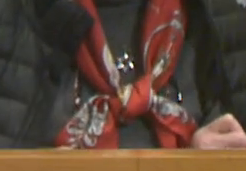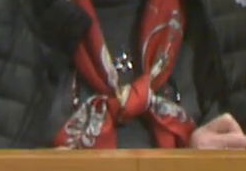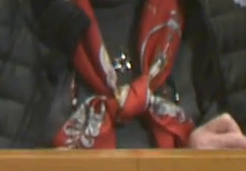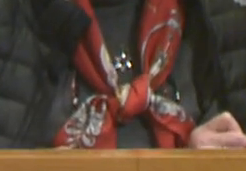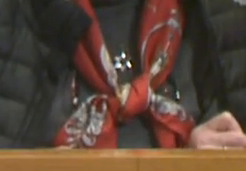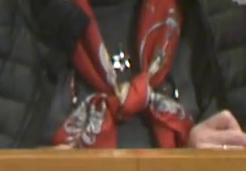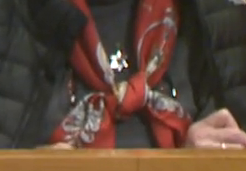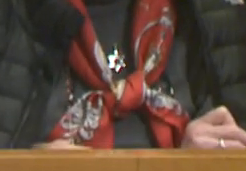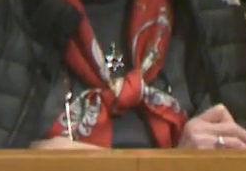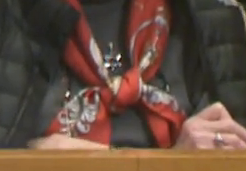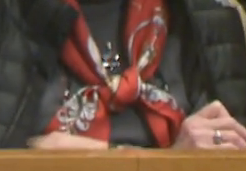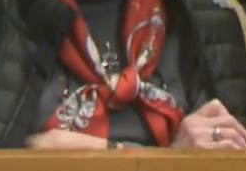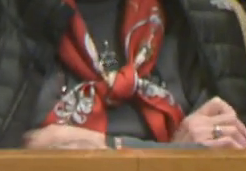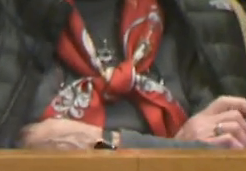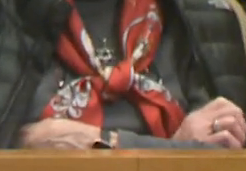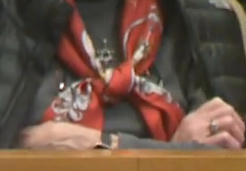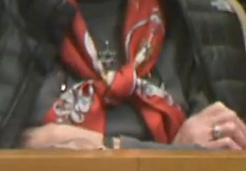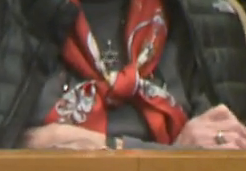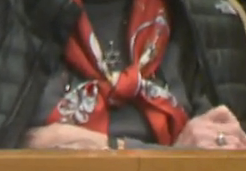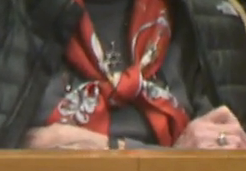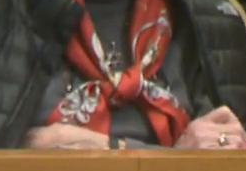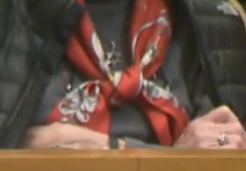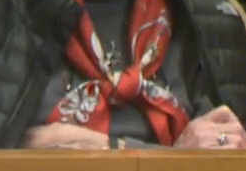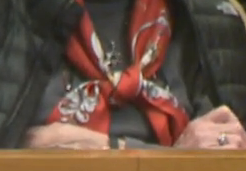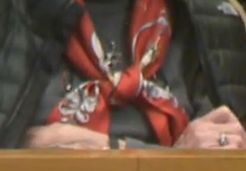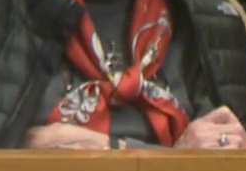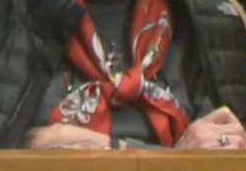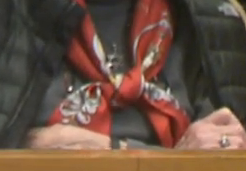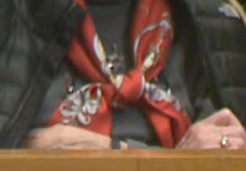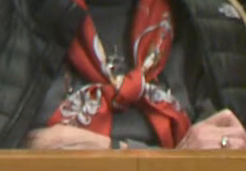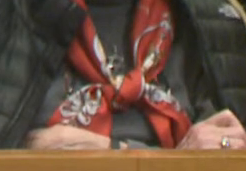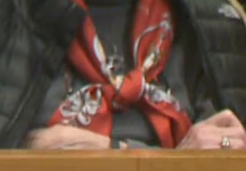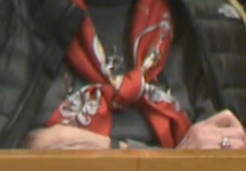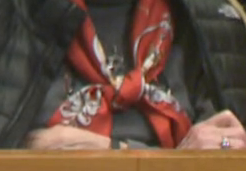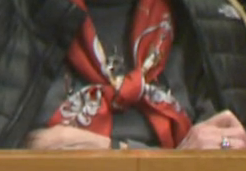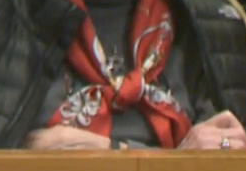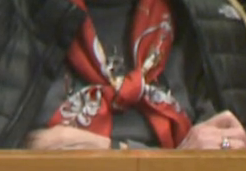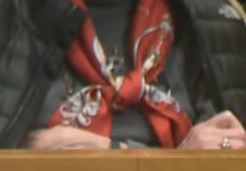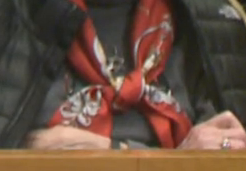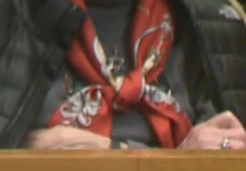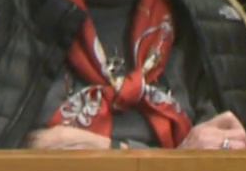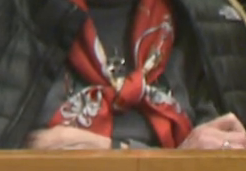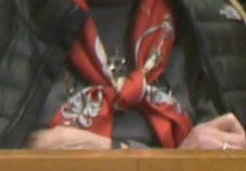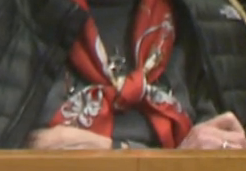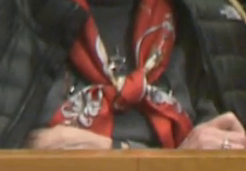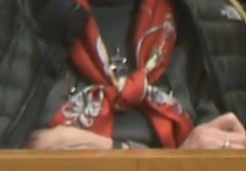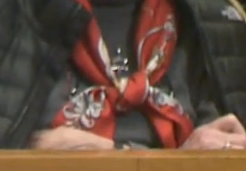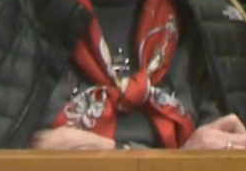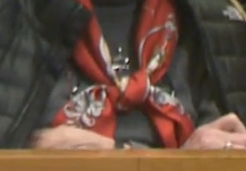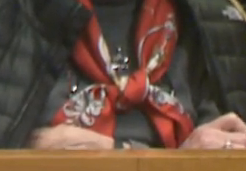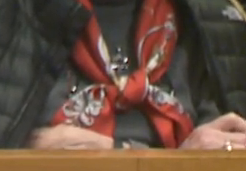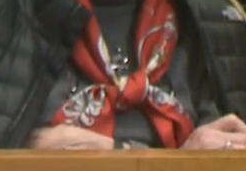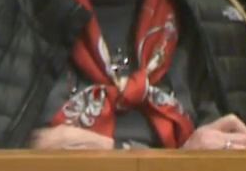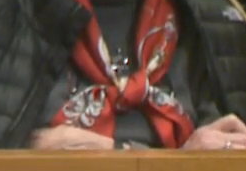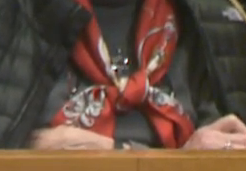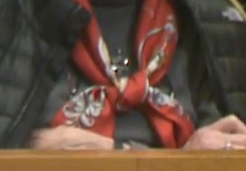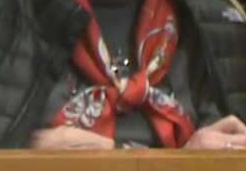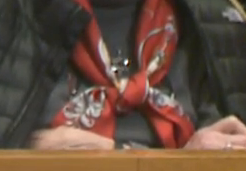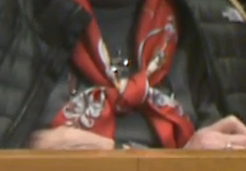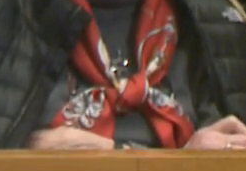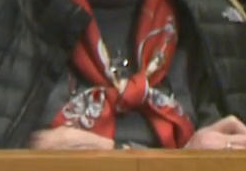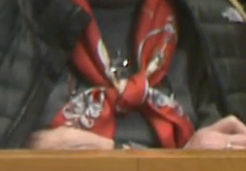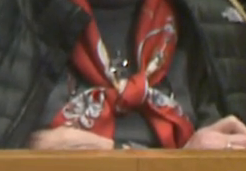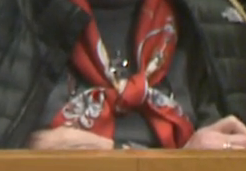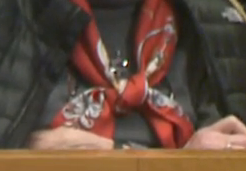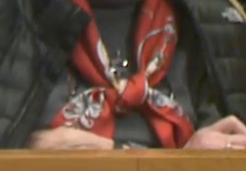of Transportation. It's a pleasure to be with you here, but to speak to a couple of points, and particularly the notification. As part of the general statutes, we